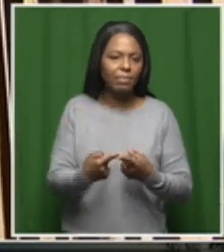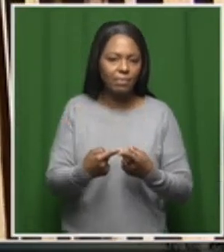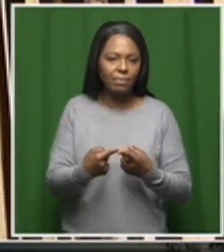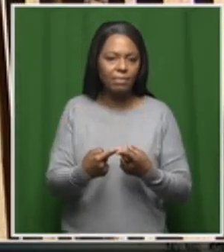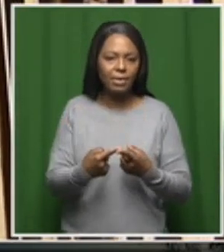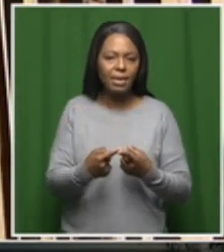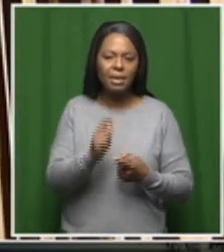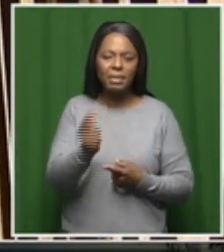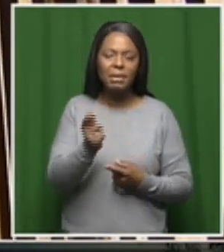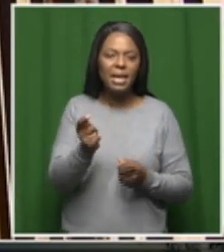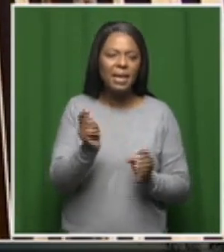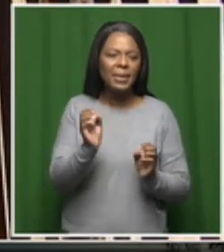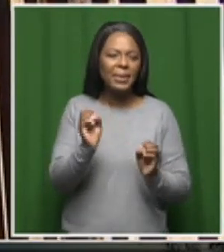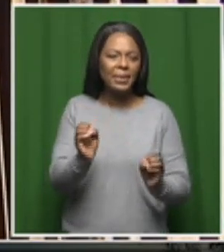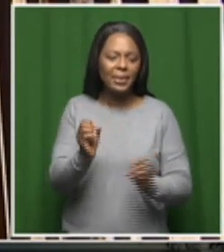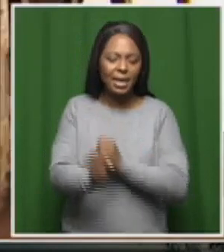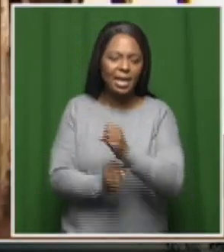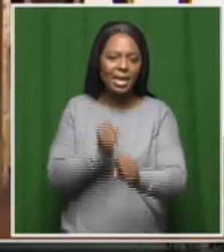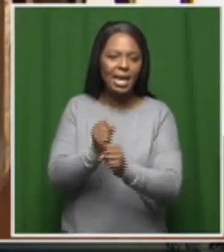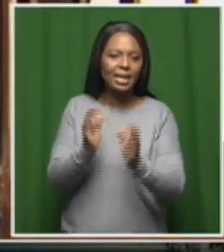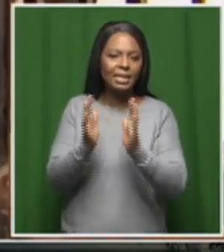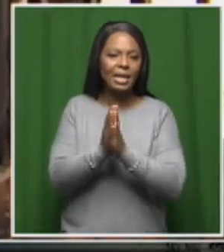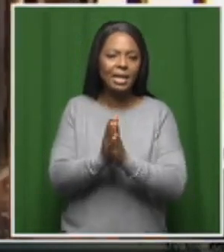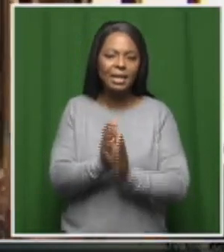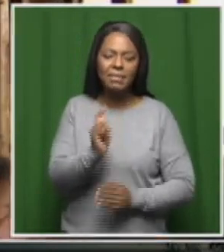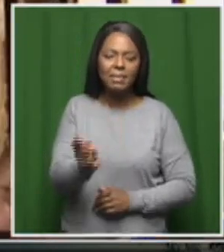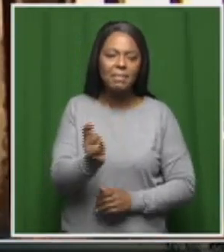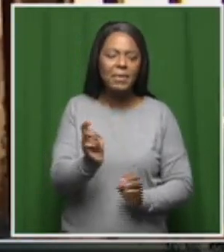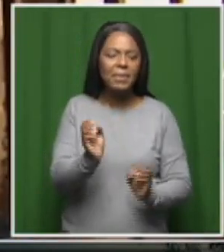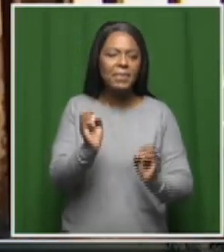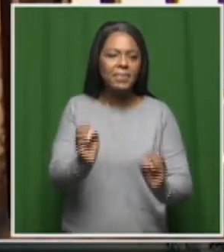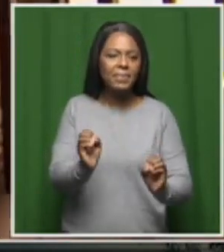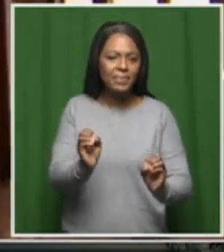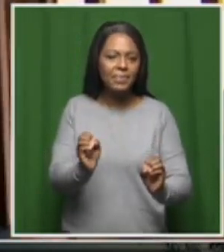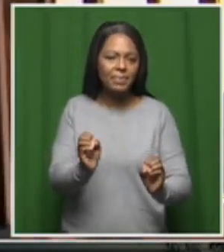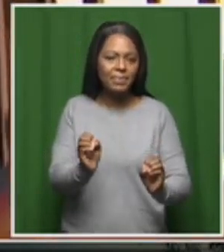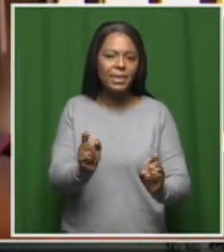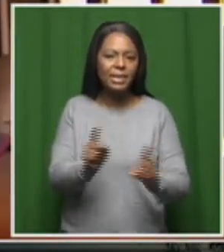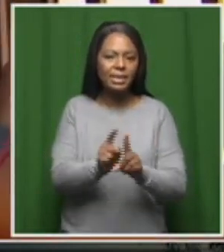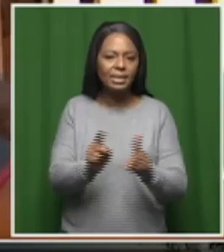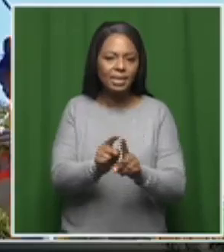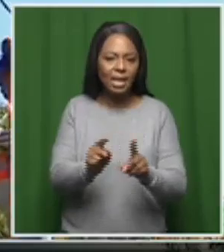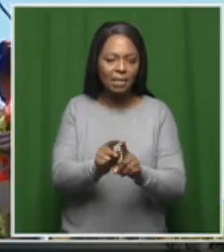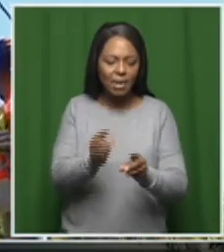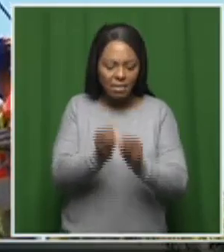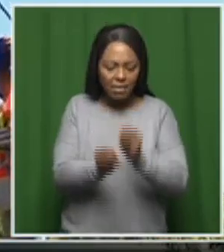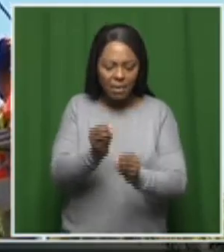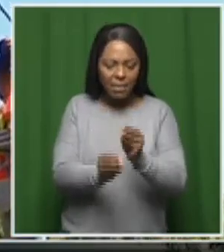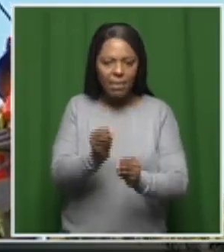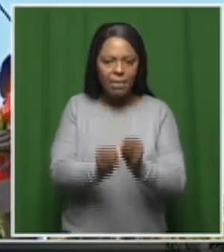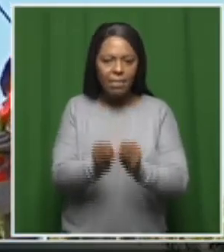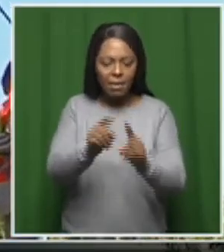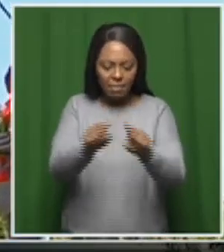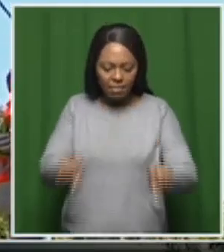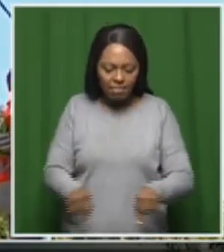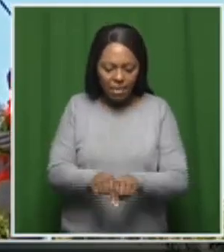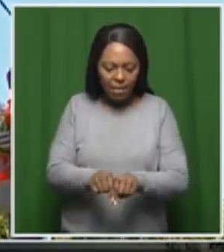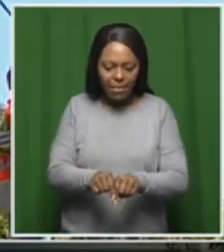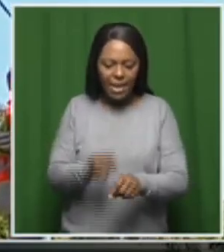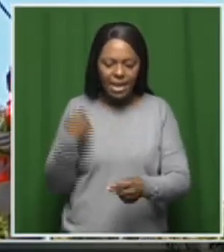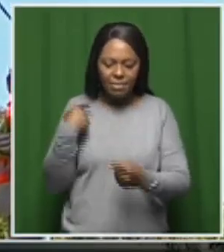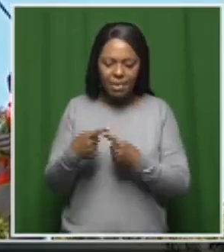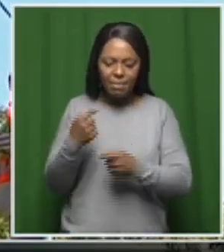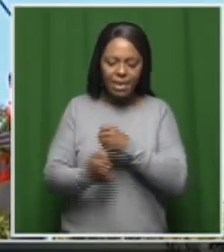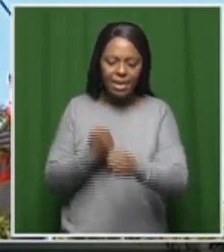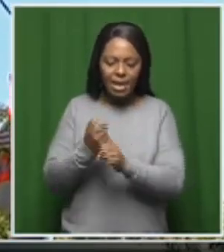them, in the last 10 years. Yeah. They have not been touched. Now, with the upgrade that we just did on SAP ISU, we then